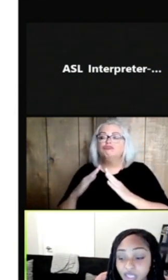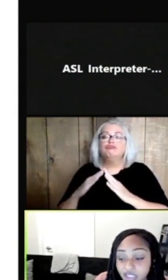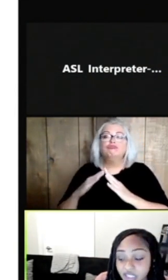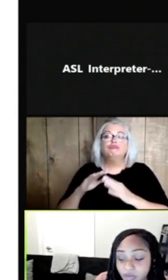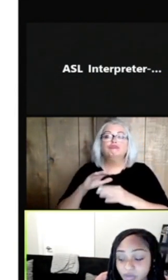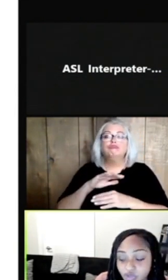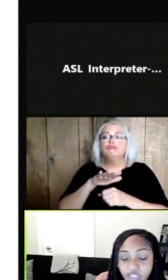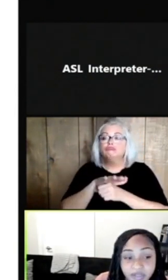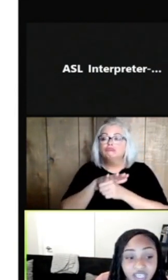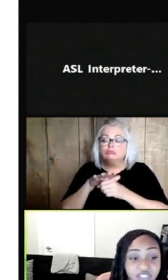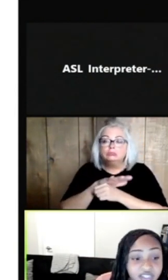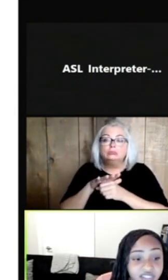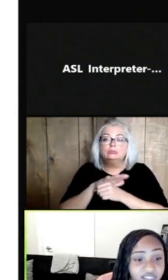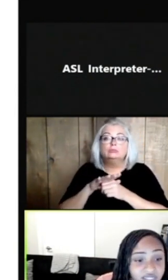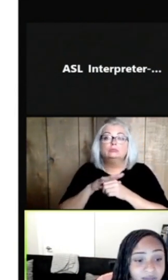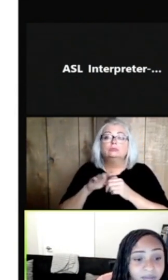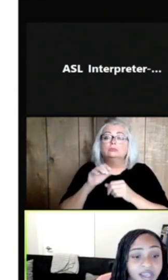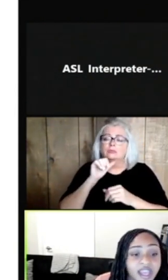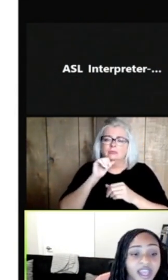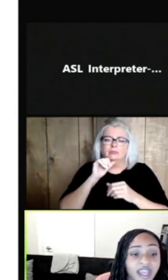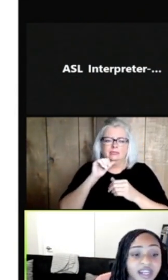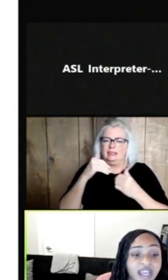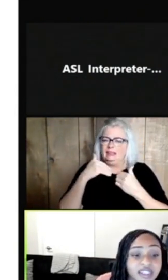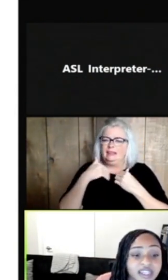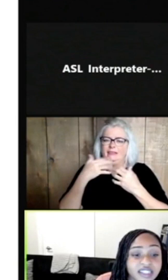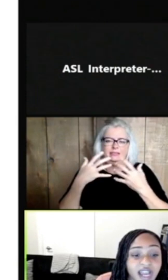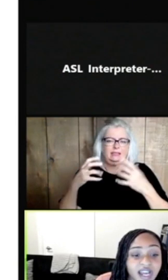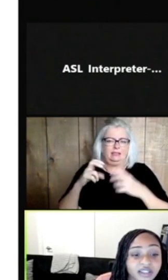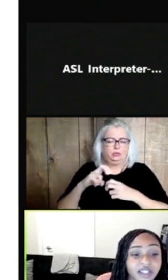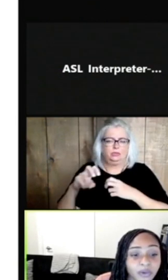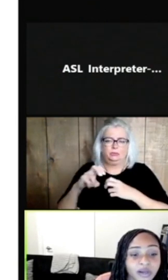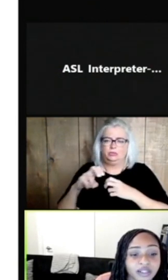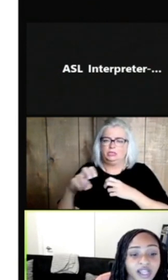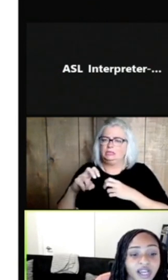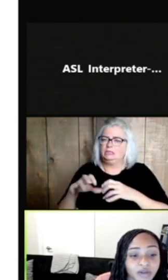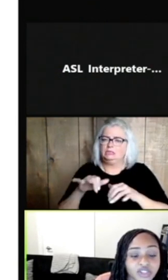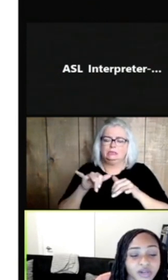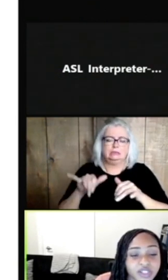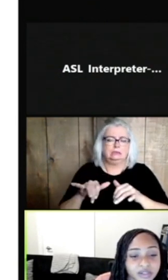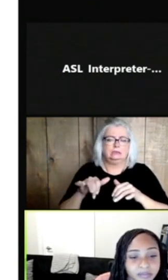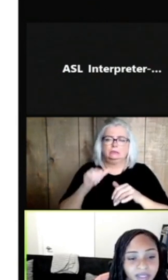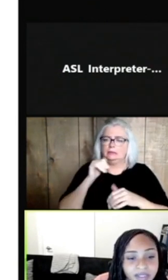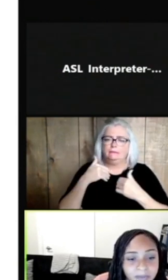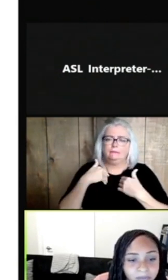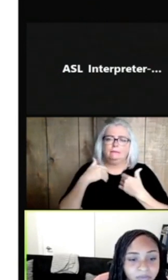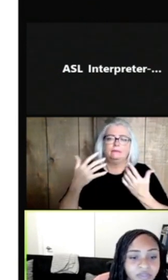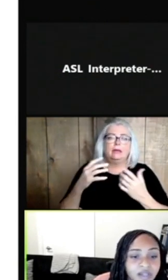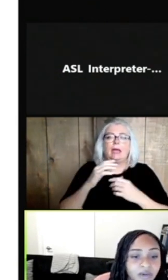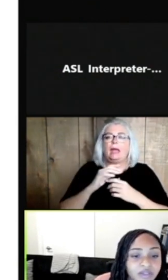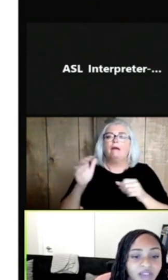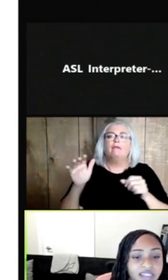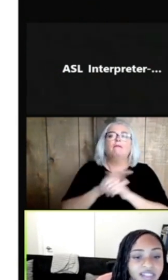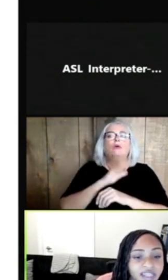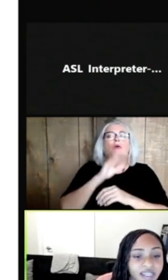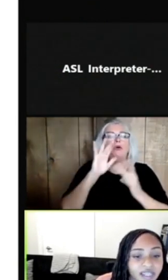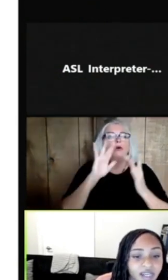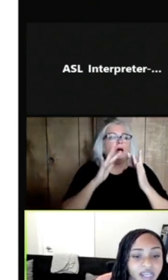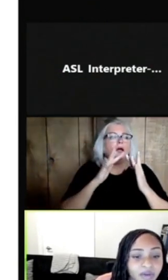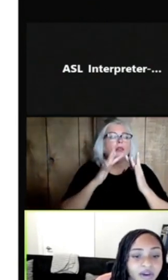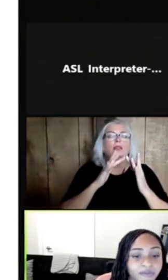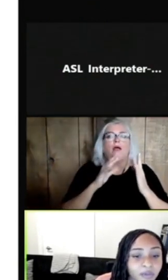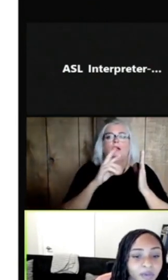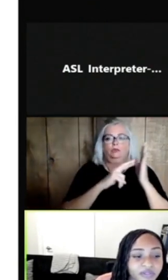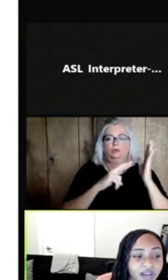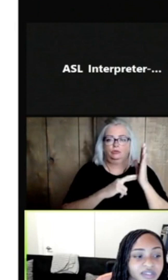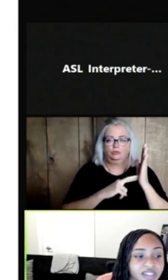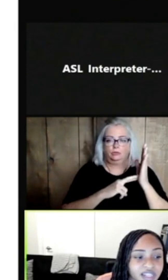decreased transportation system, and it has an entirely online registration base. We vaccinate